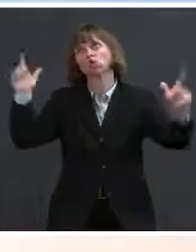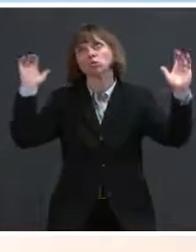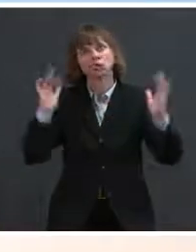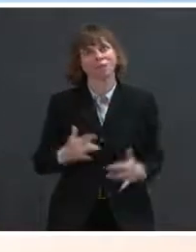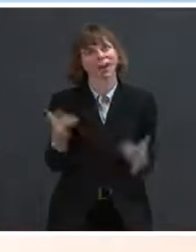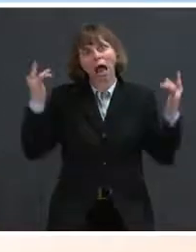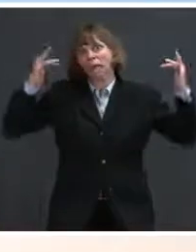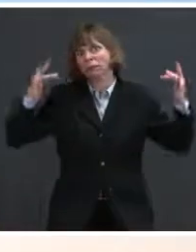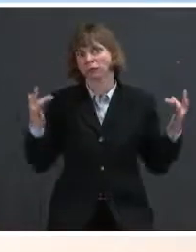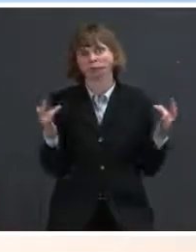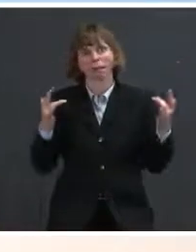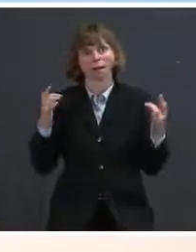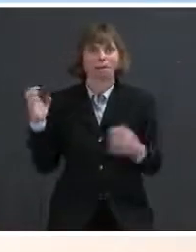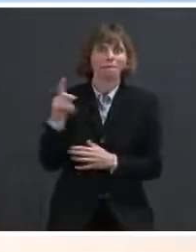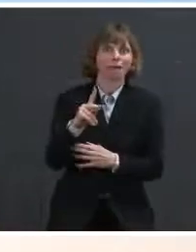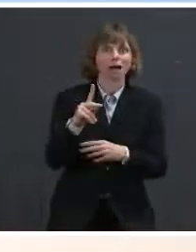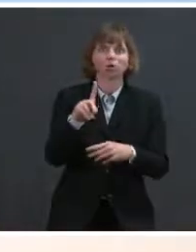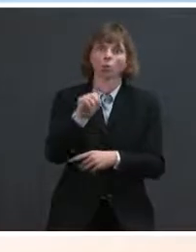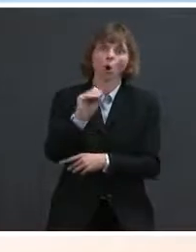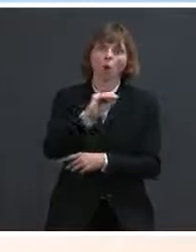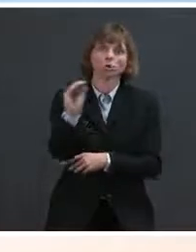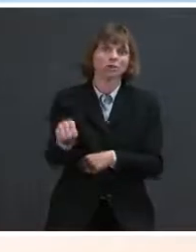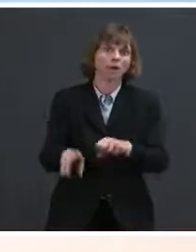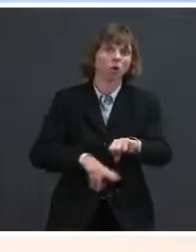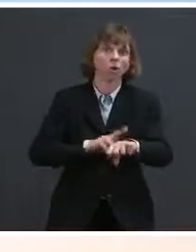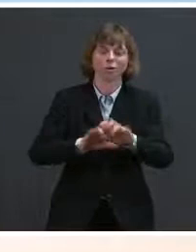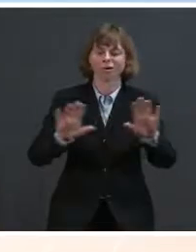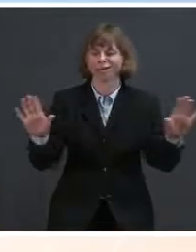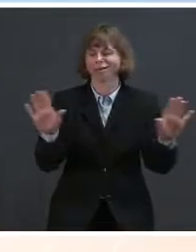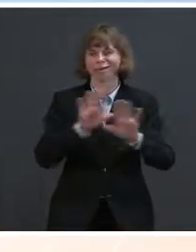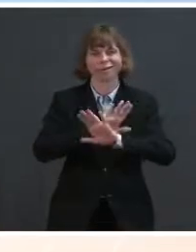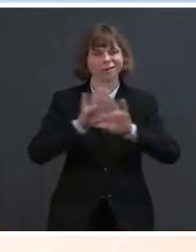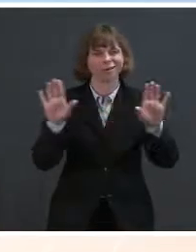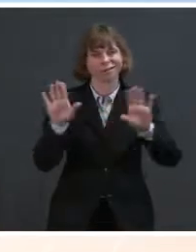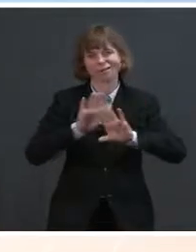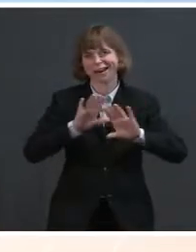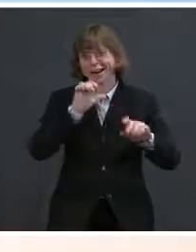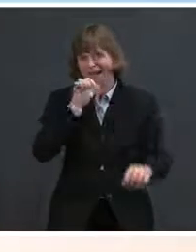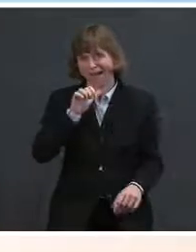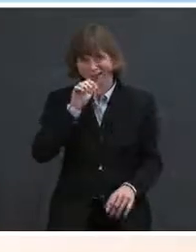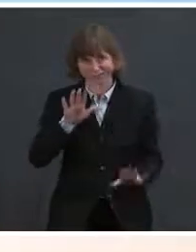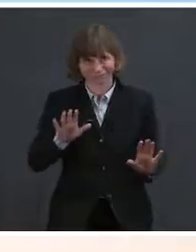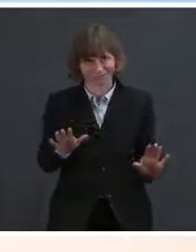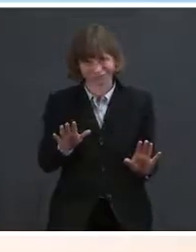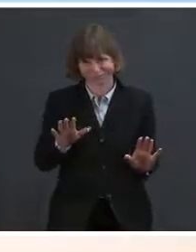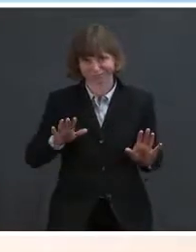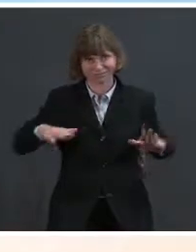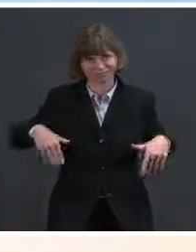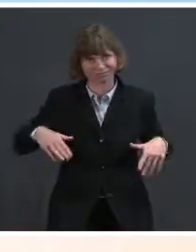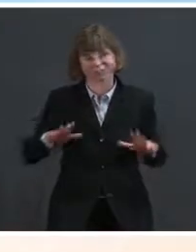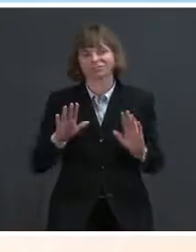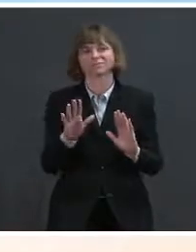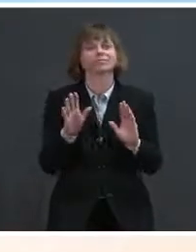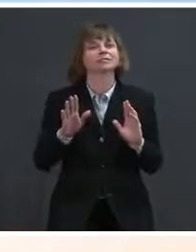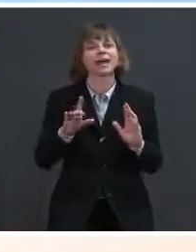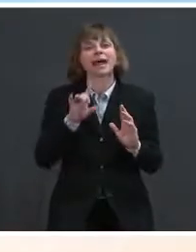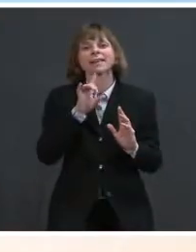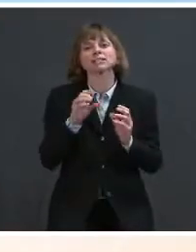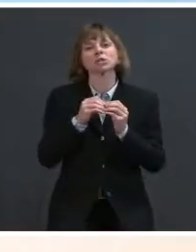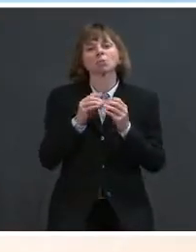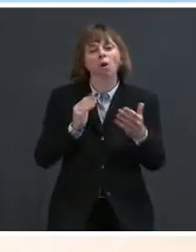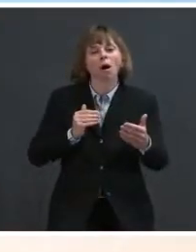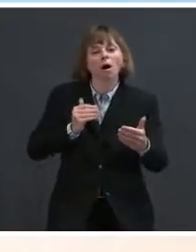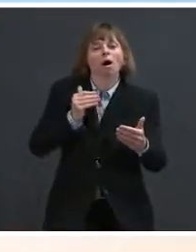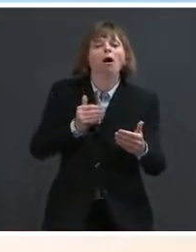return to total normalcy. That's not what this is. This is a step more toward the kind of socialization and engagement with friends and family